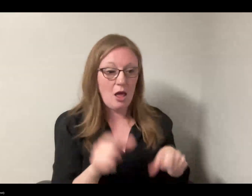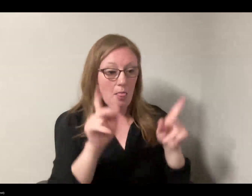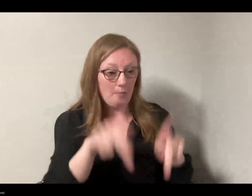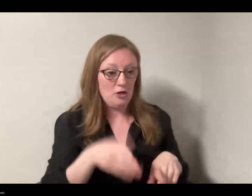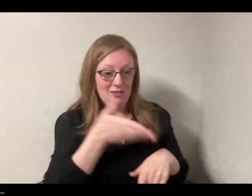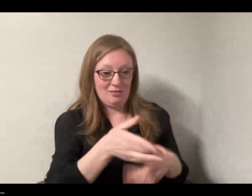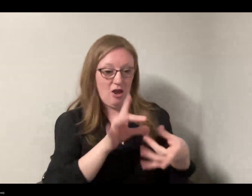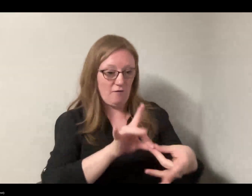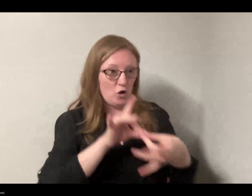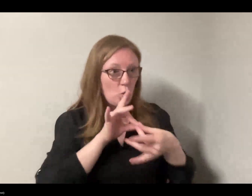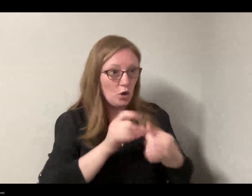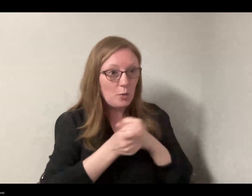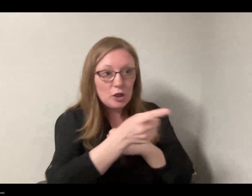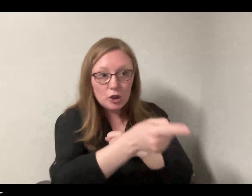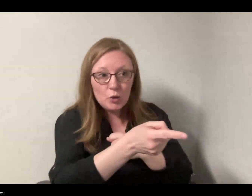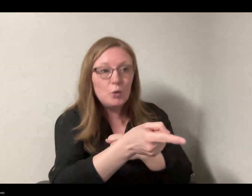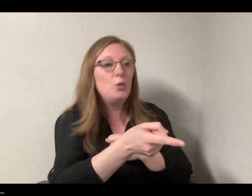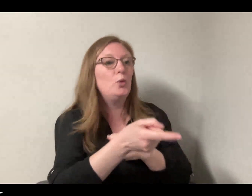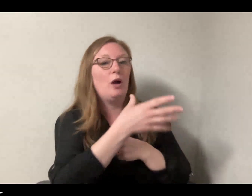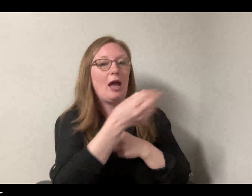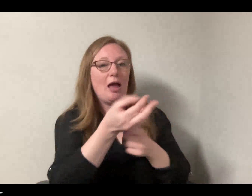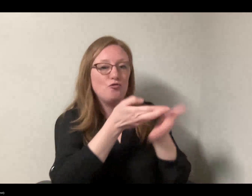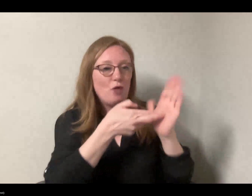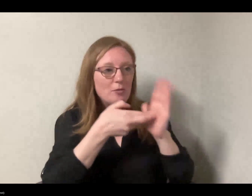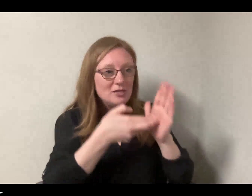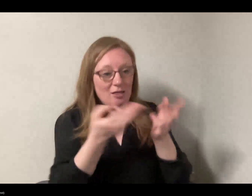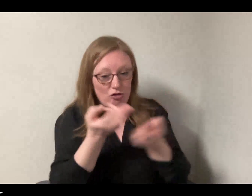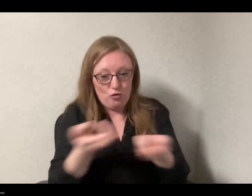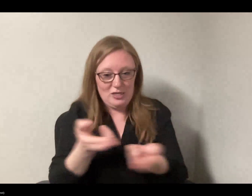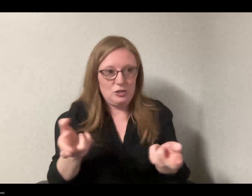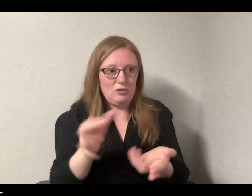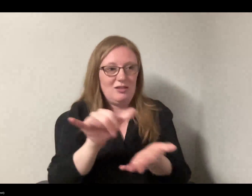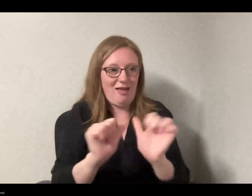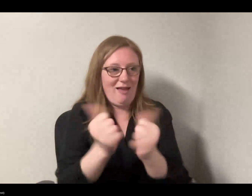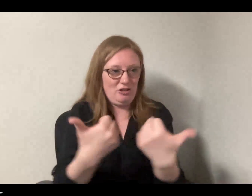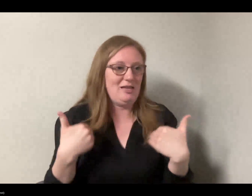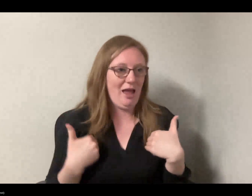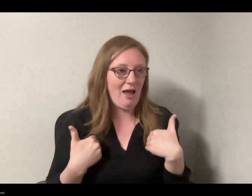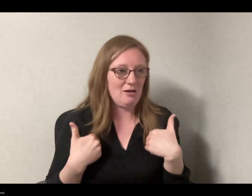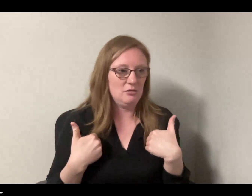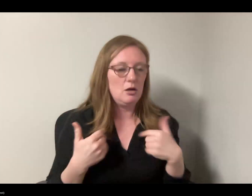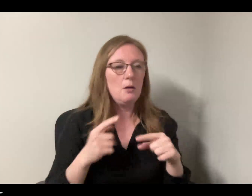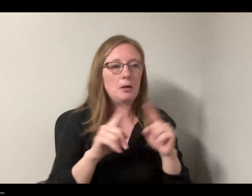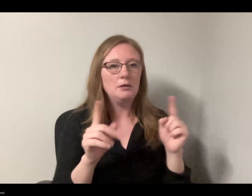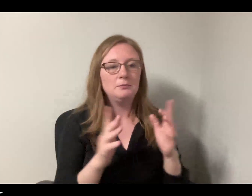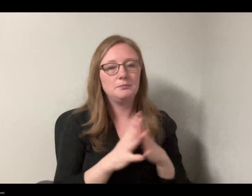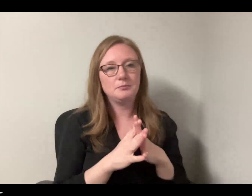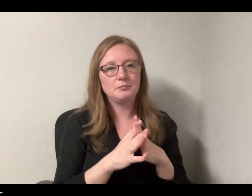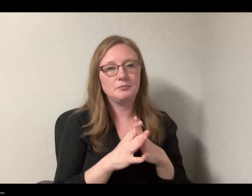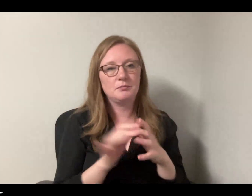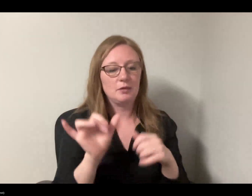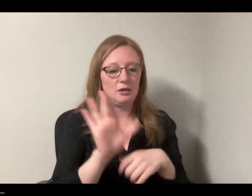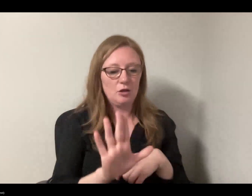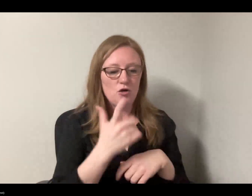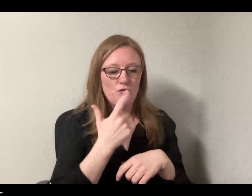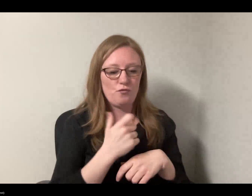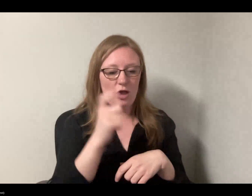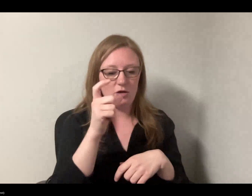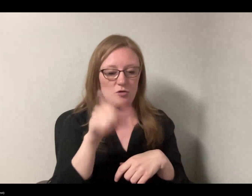you and represent the resources that agency has. But like your Red Cross